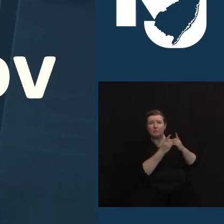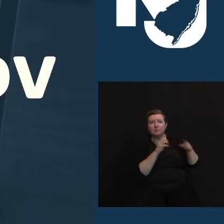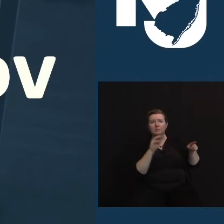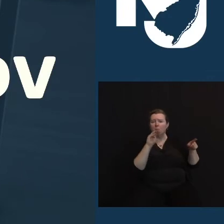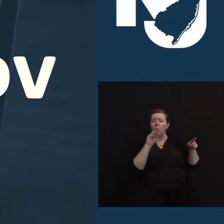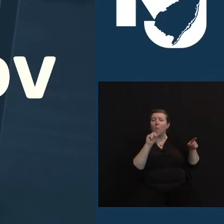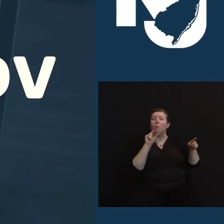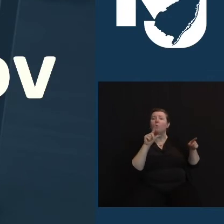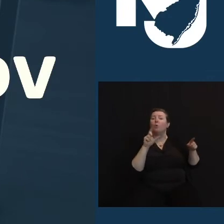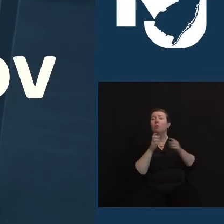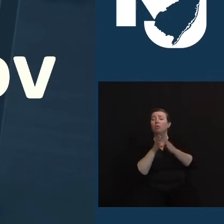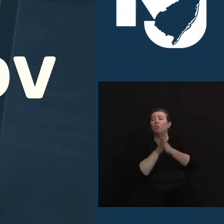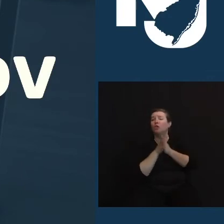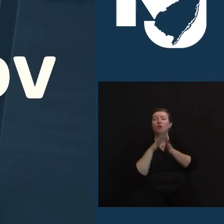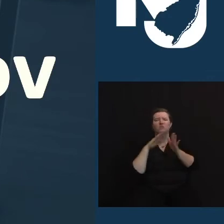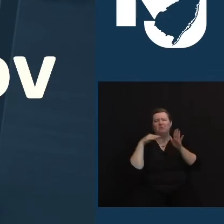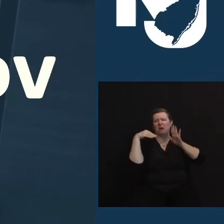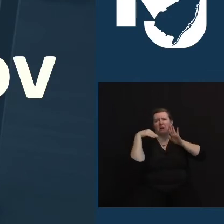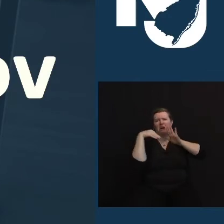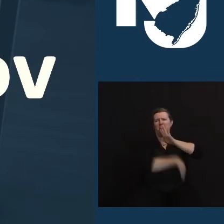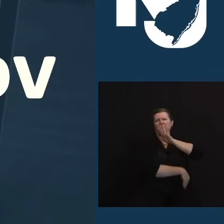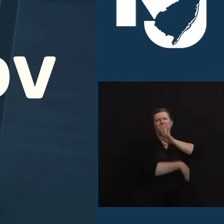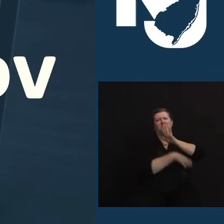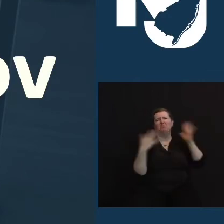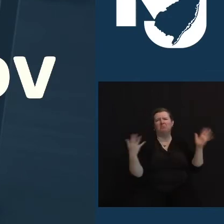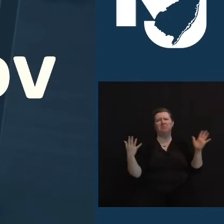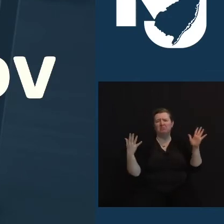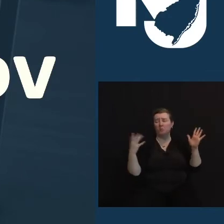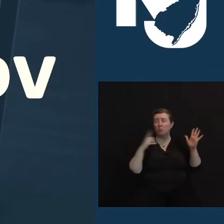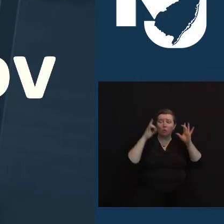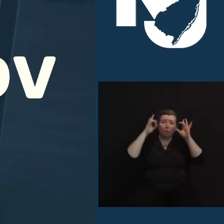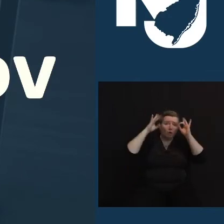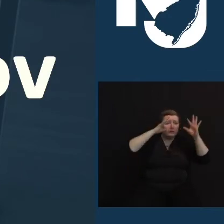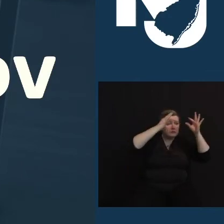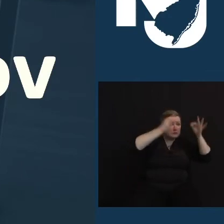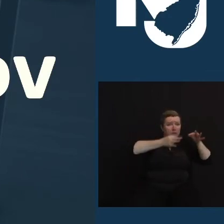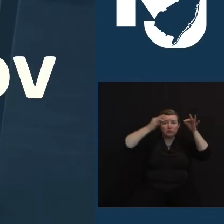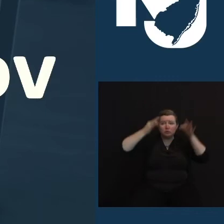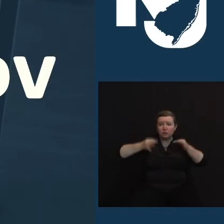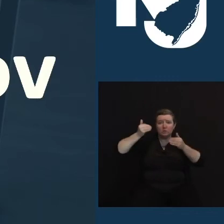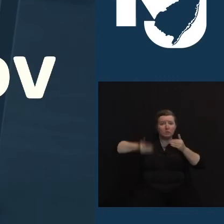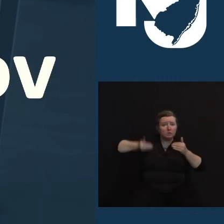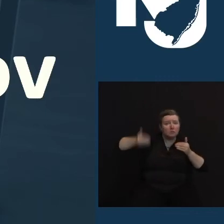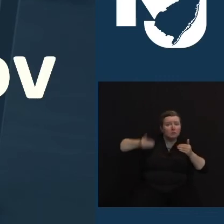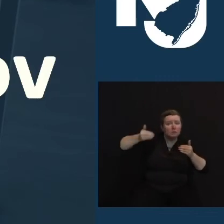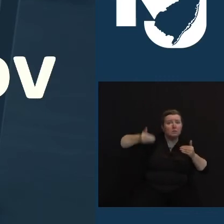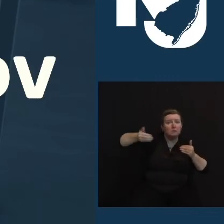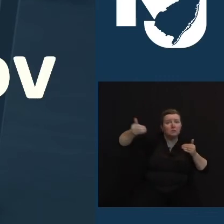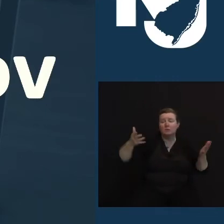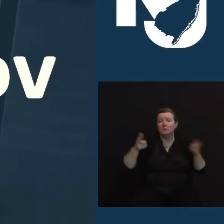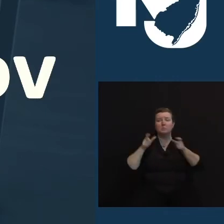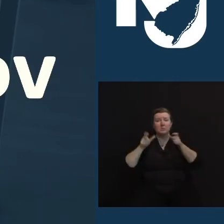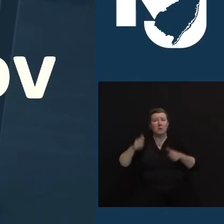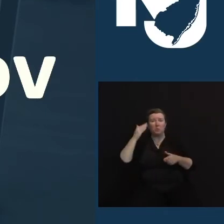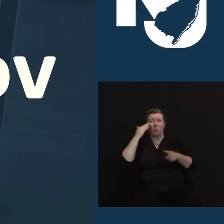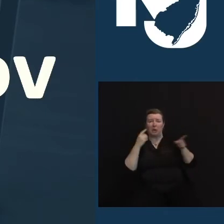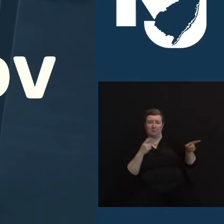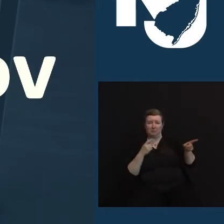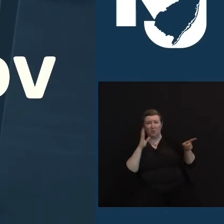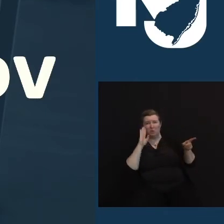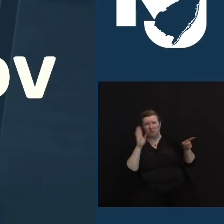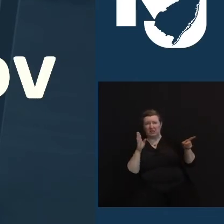he's weak and awful, but he's making decisions as he's going out the door, which they know full well will tie the hands of the incoming